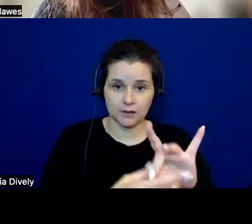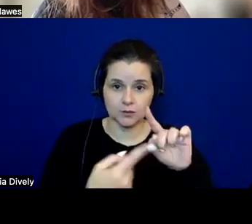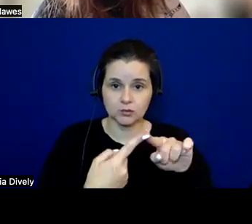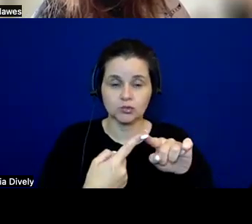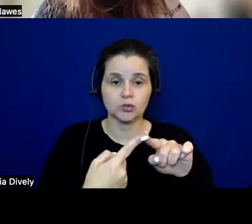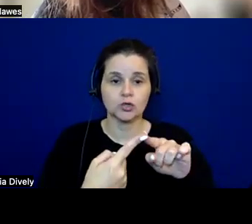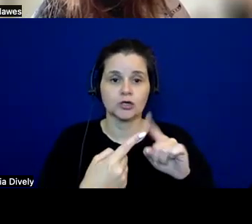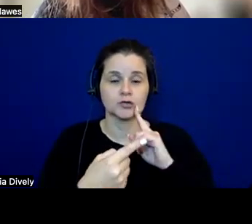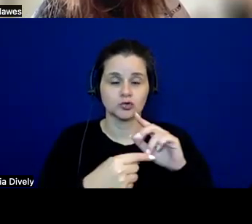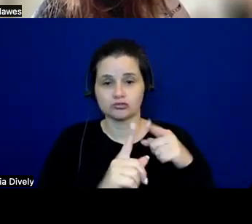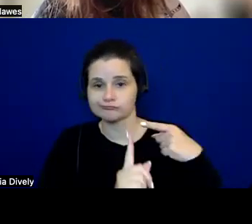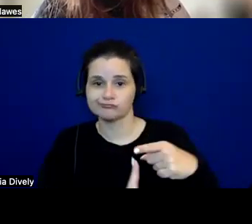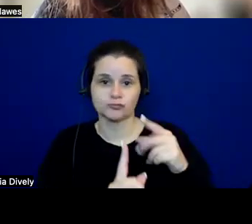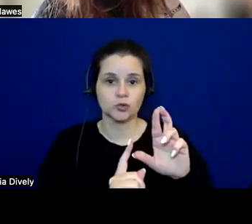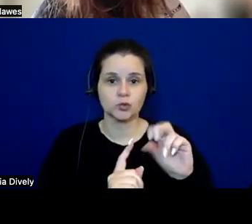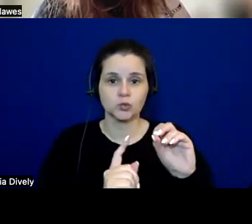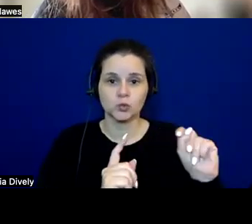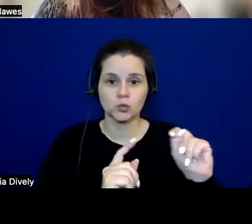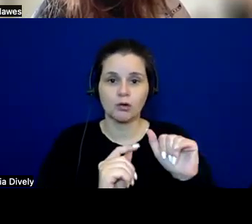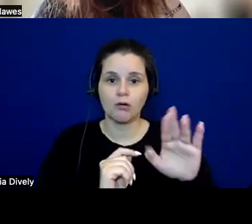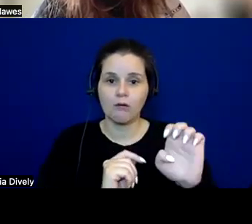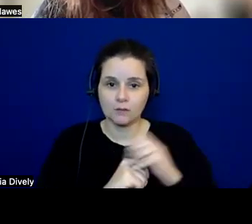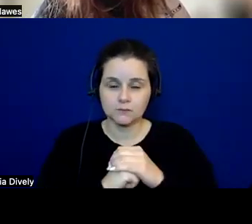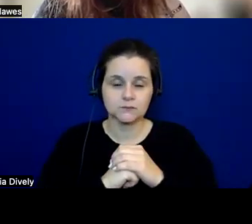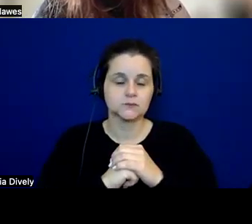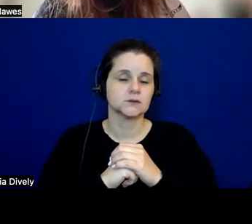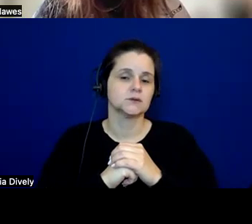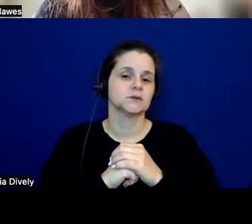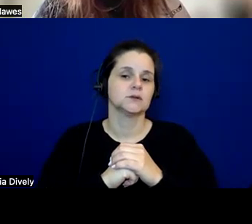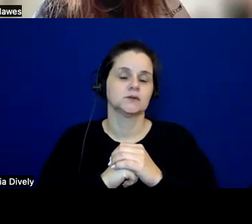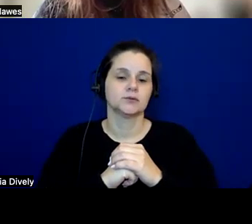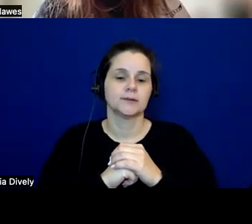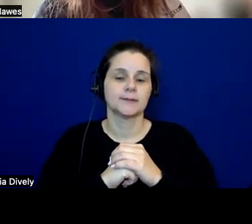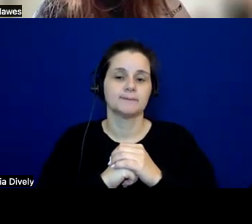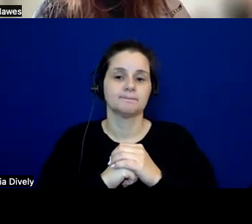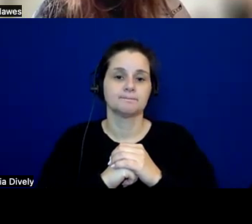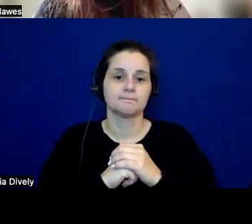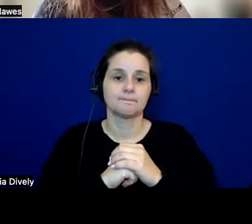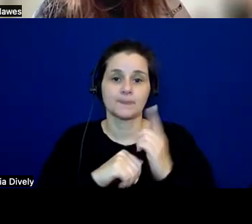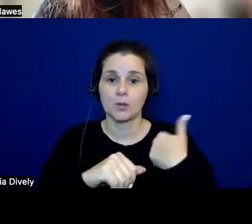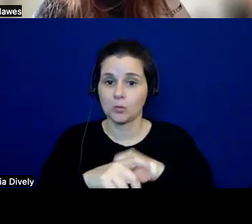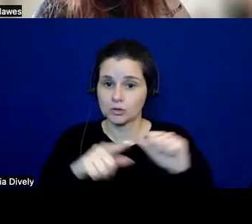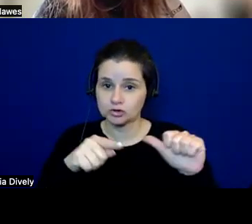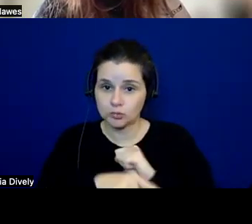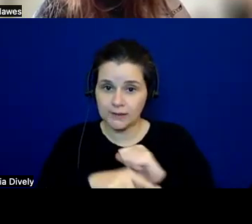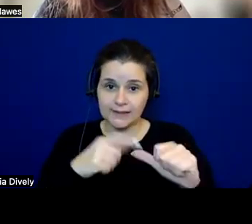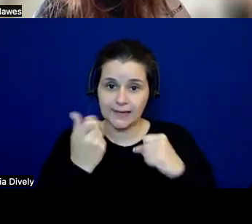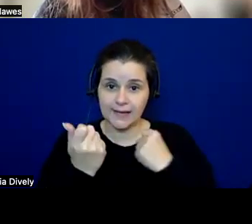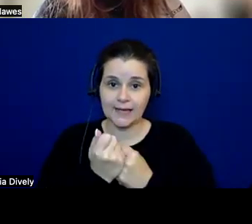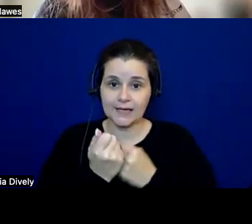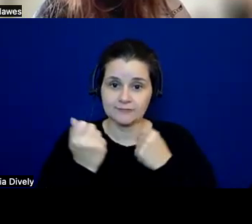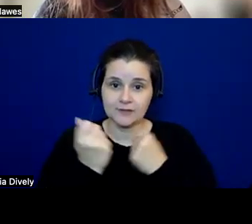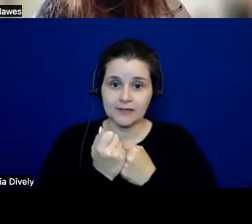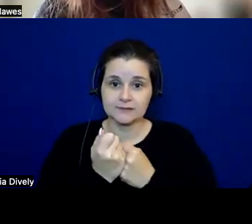those root causes, Morgan, like you were talking about? When we are training advocates, when